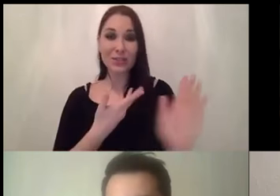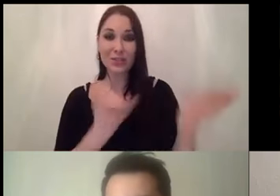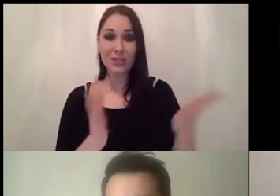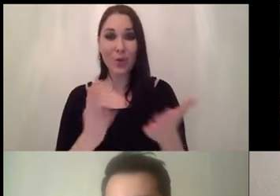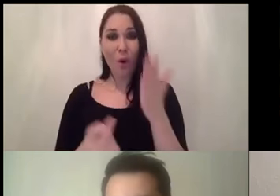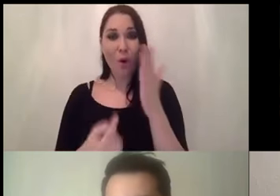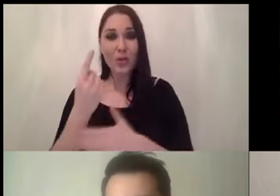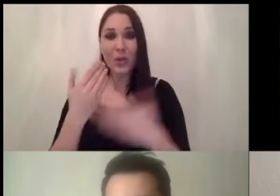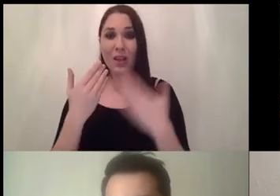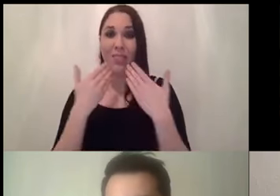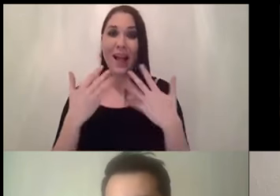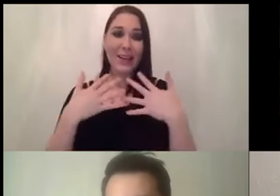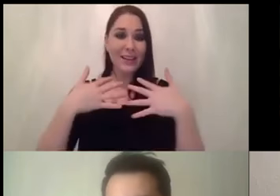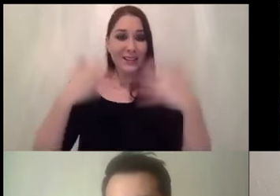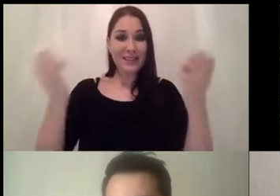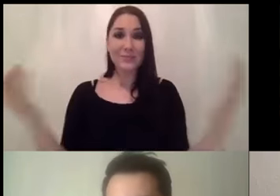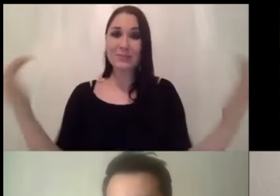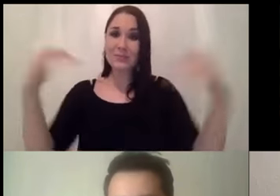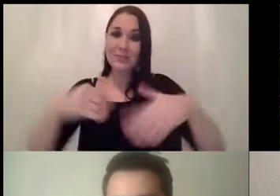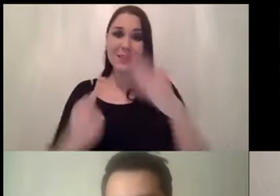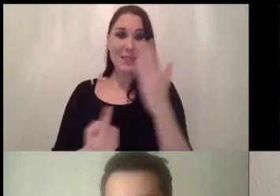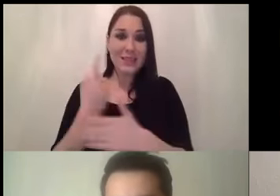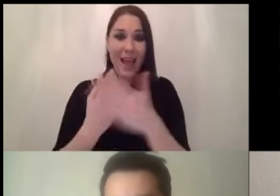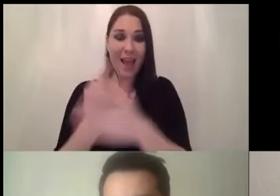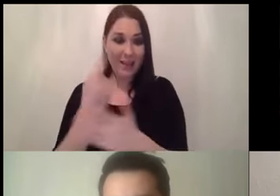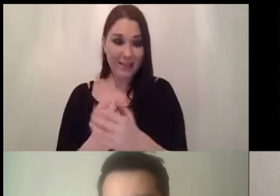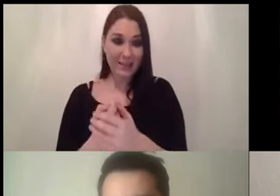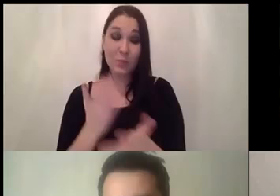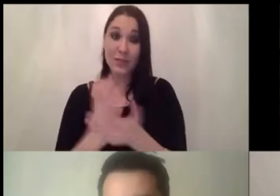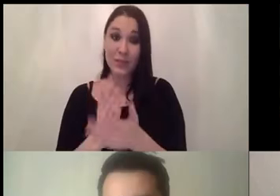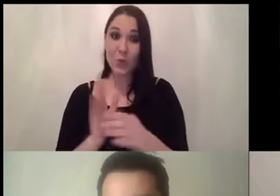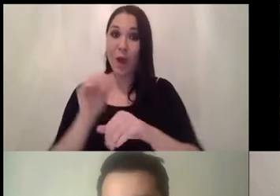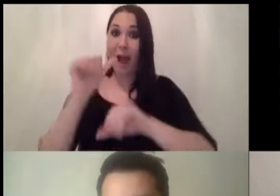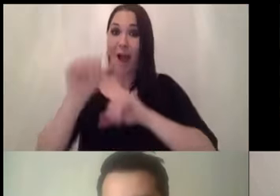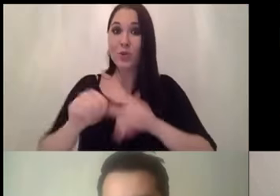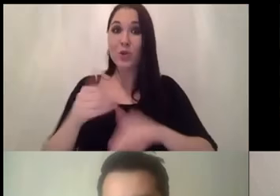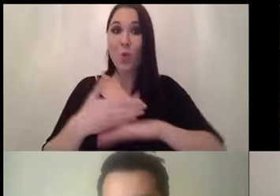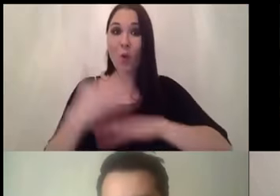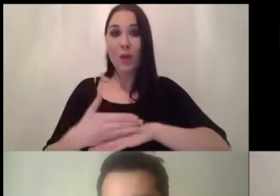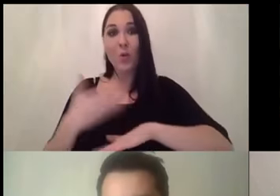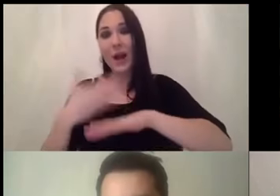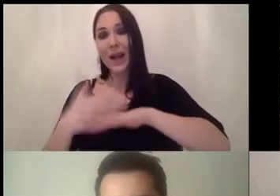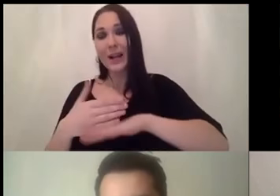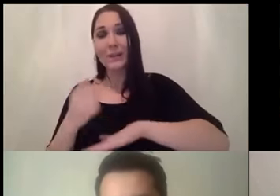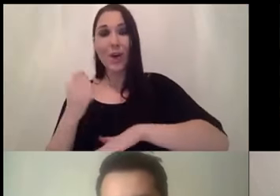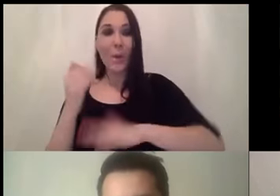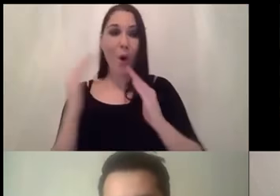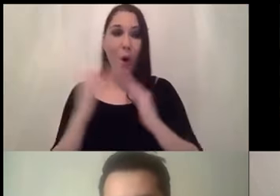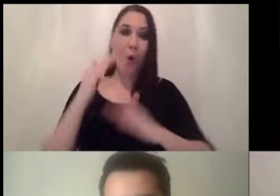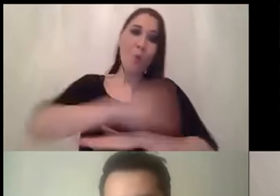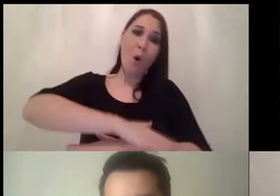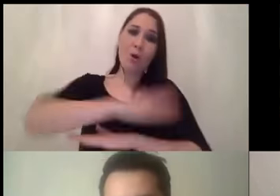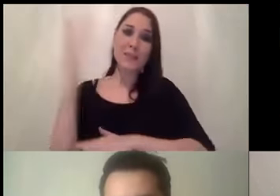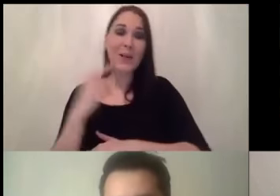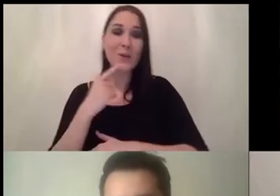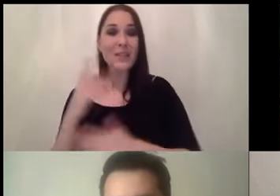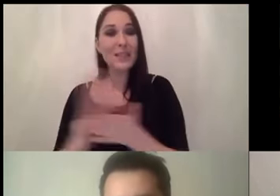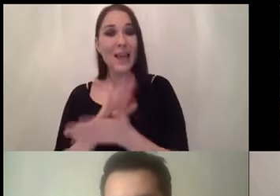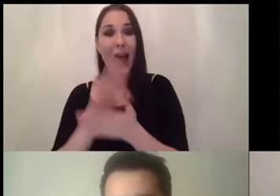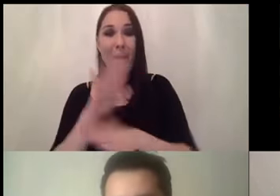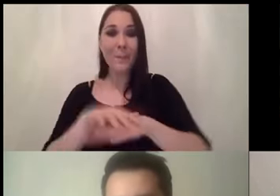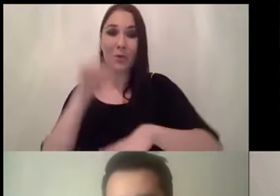the attendees for taking the time to attend an event, particularly after work when you're working from home all day, to say a happy Christmas and a happy